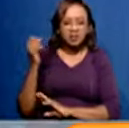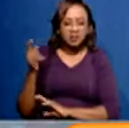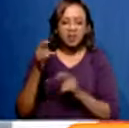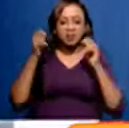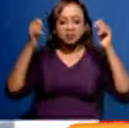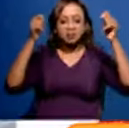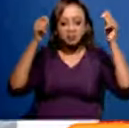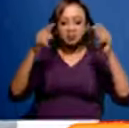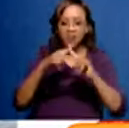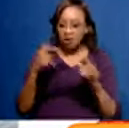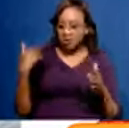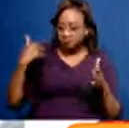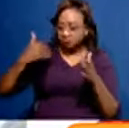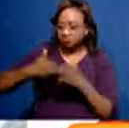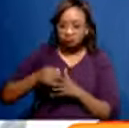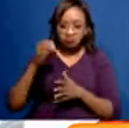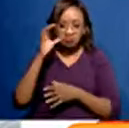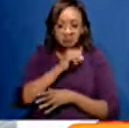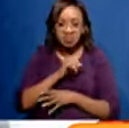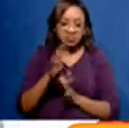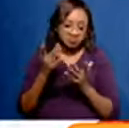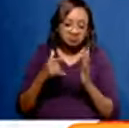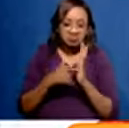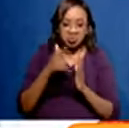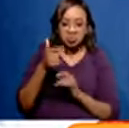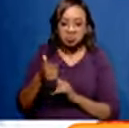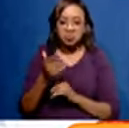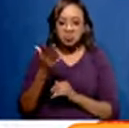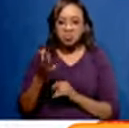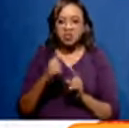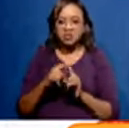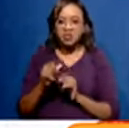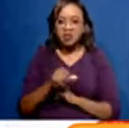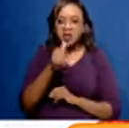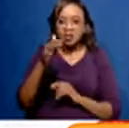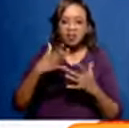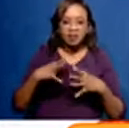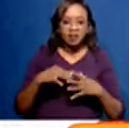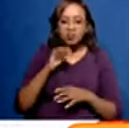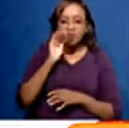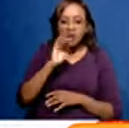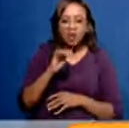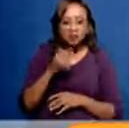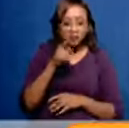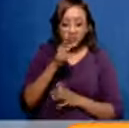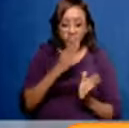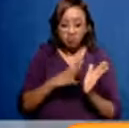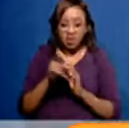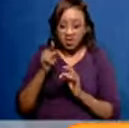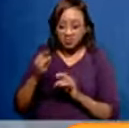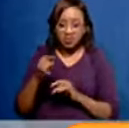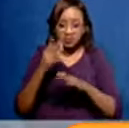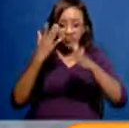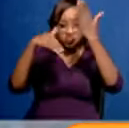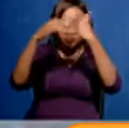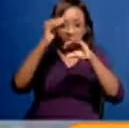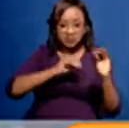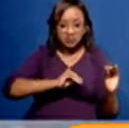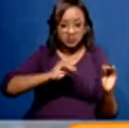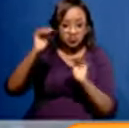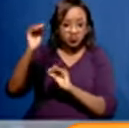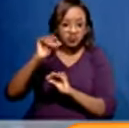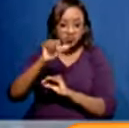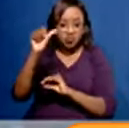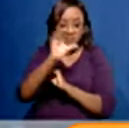hasn't happened in a while, which is a good thing. But some people were asking, any plans to move this campus outside the nation's